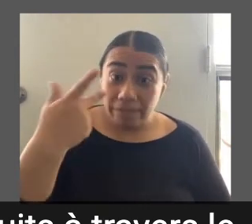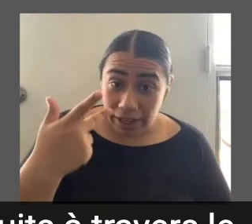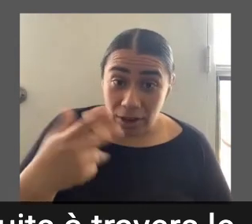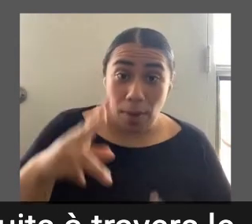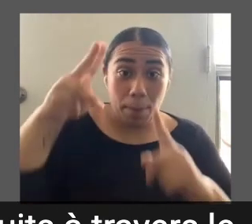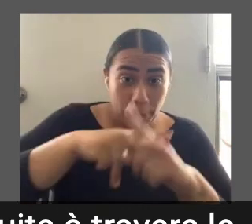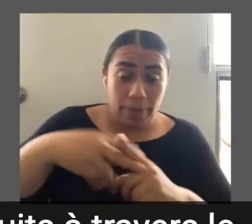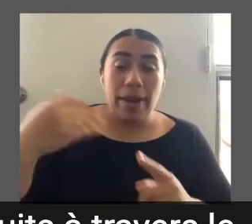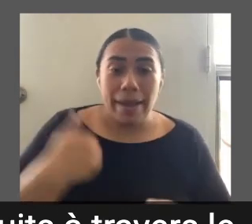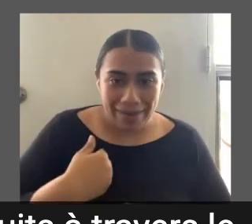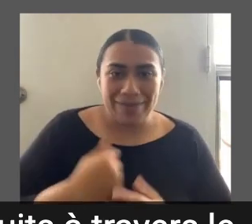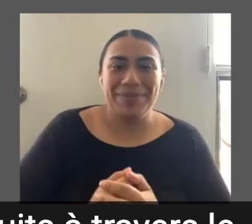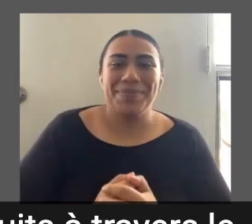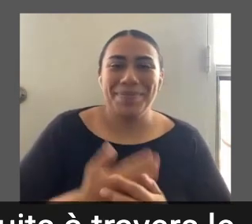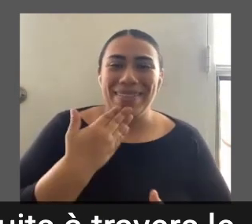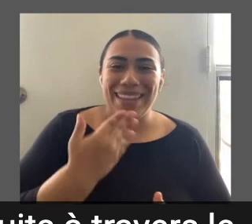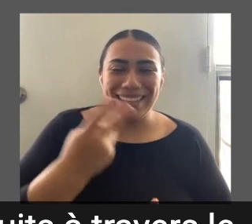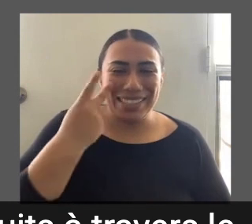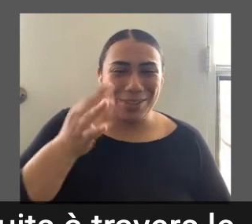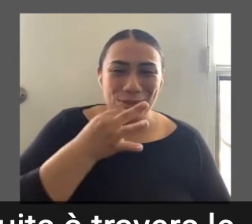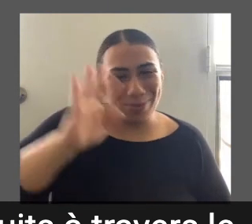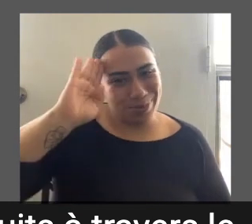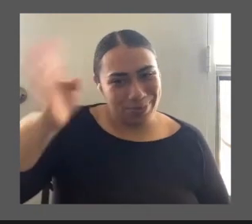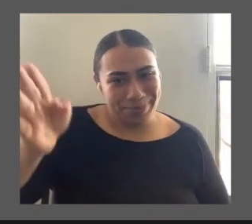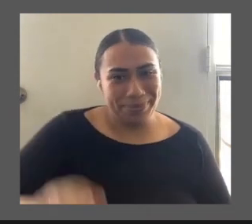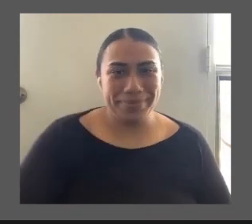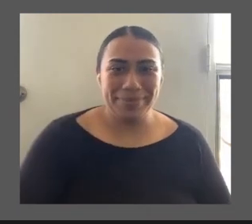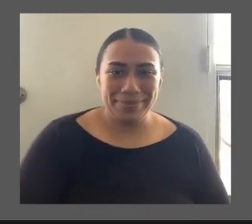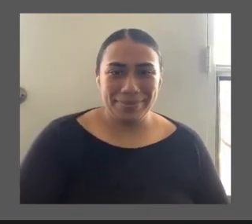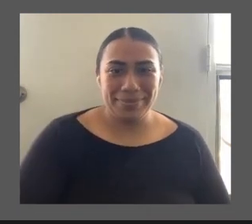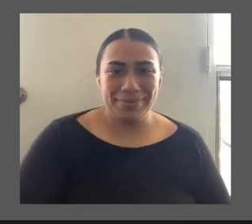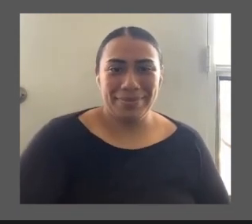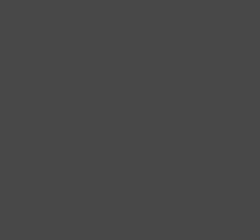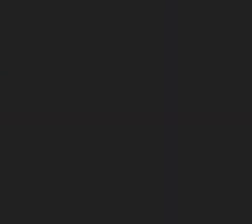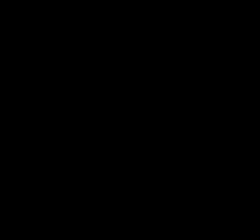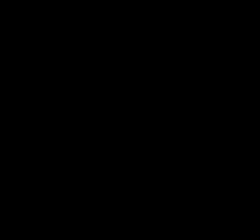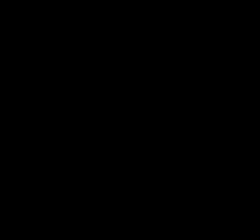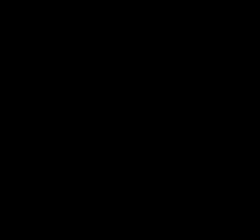appointments across Canada, 7 days a week, and we hope to see you soon. Thank you.